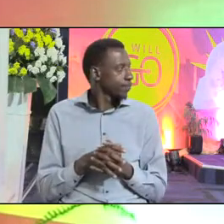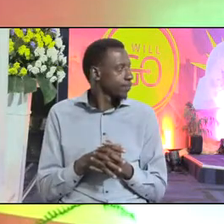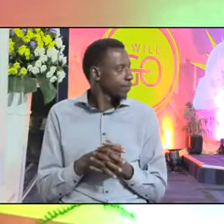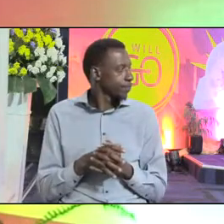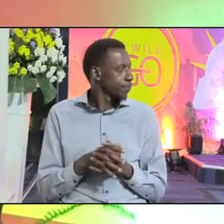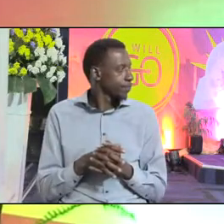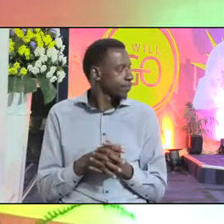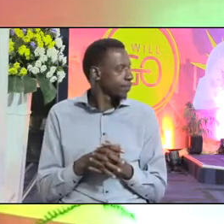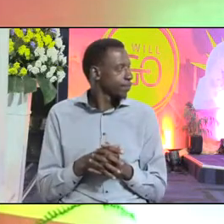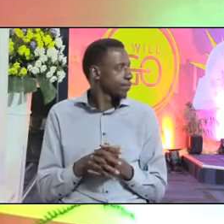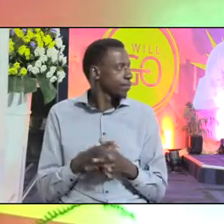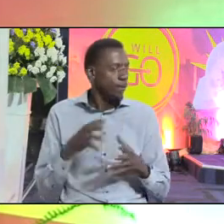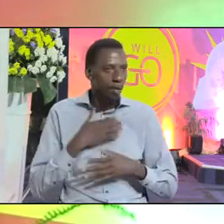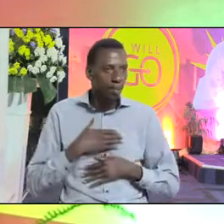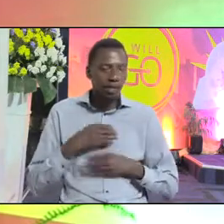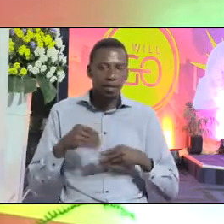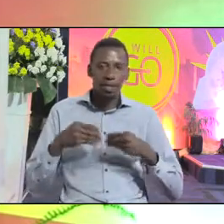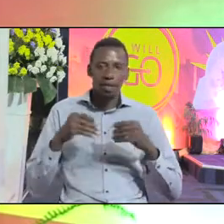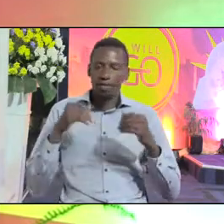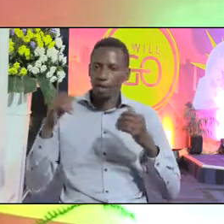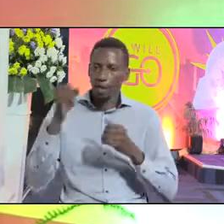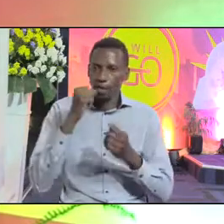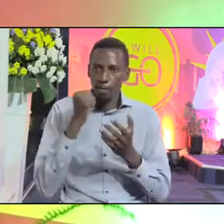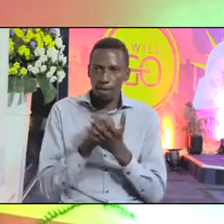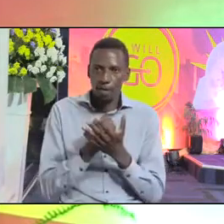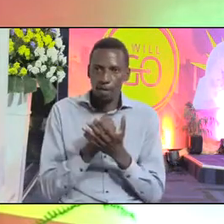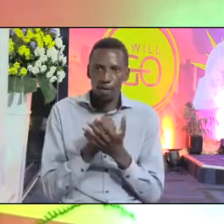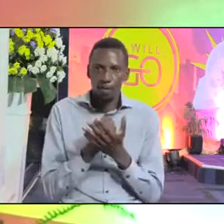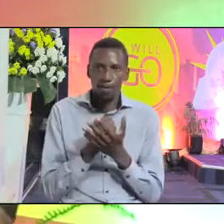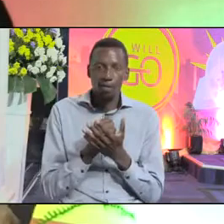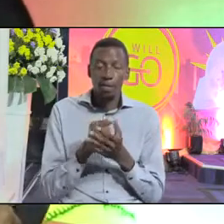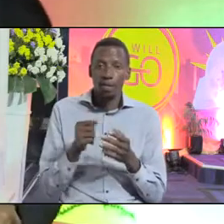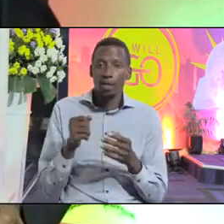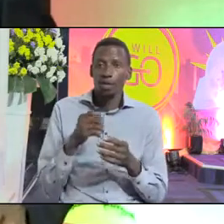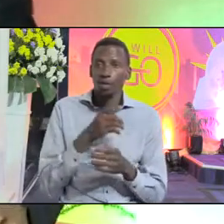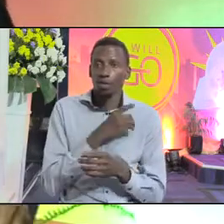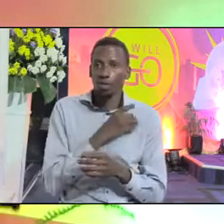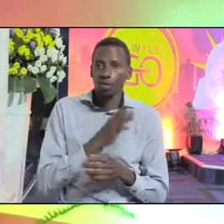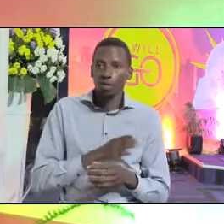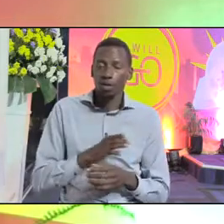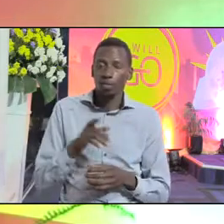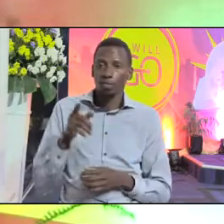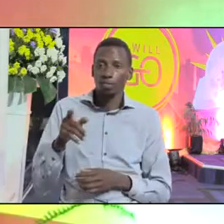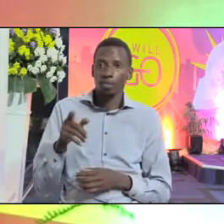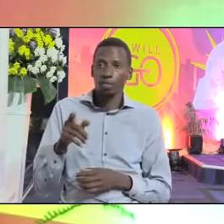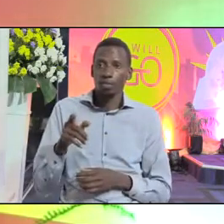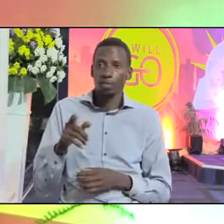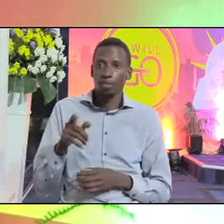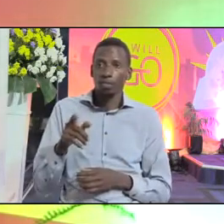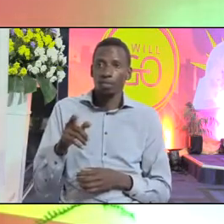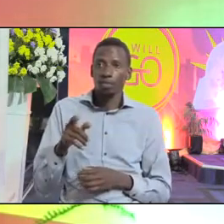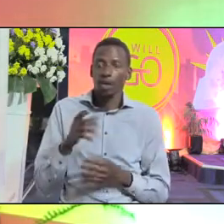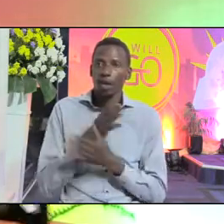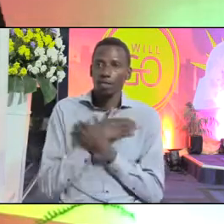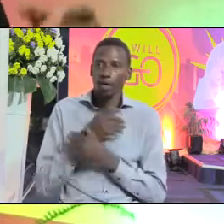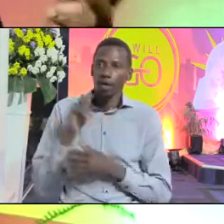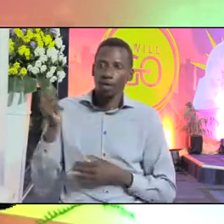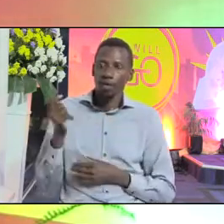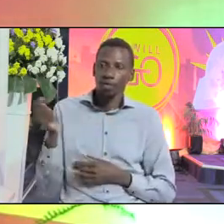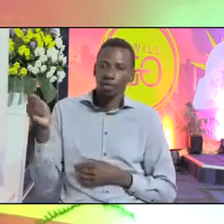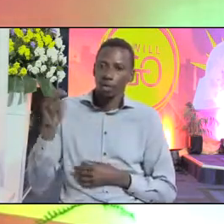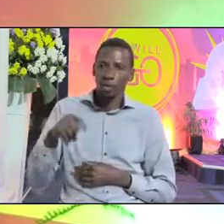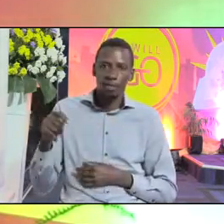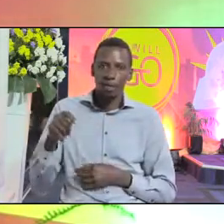Come on, give them a hearty amen. Amen. Dr. Papa is a friend of Kenya. He's been here many, many times